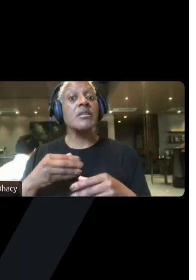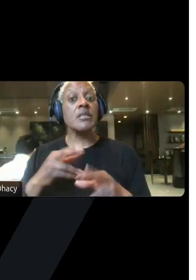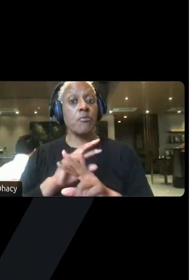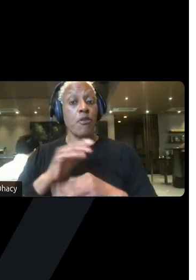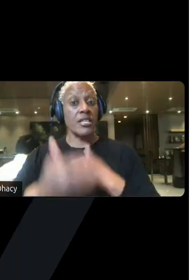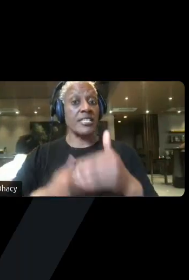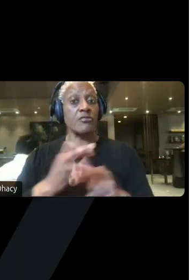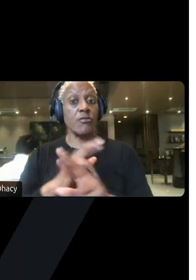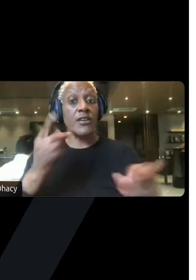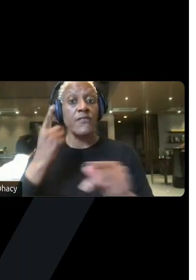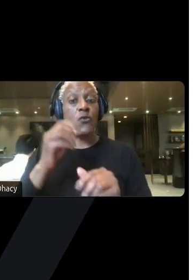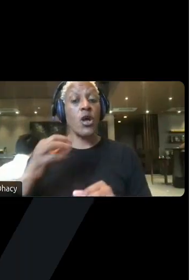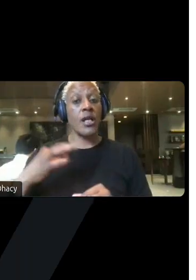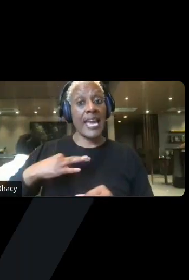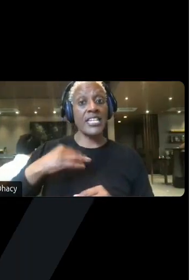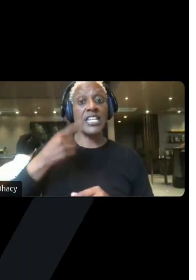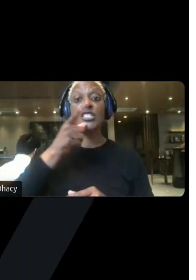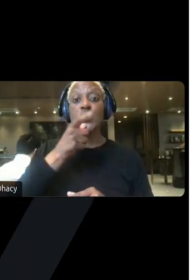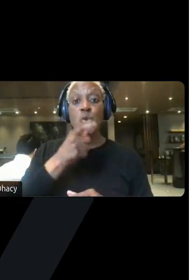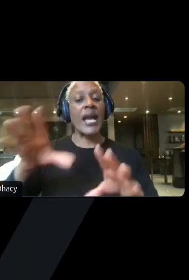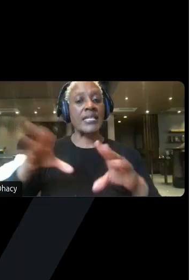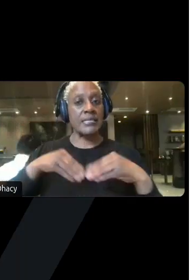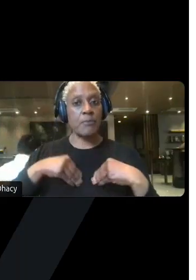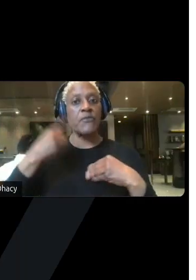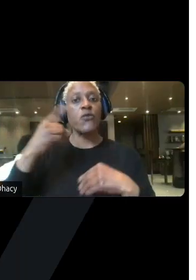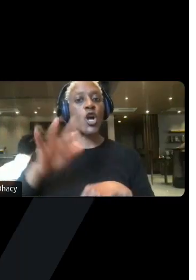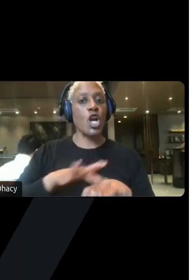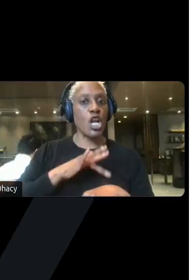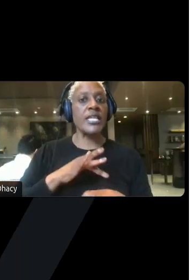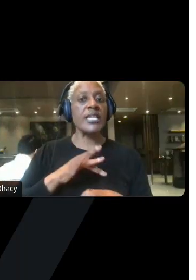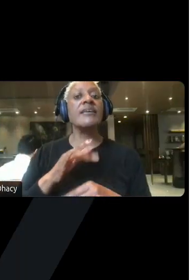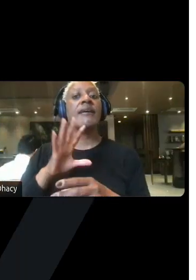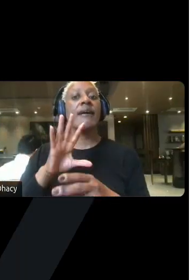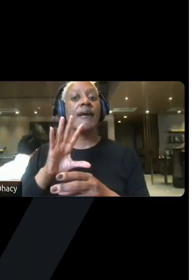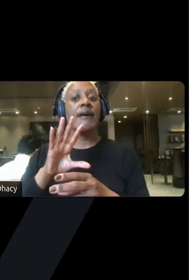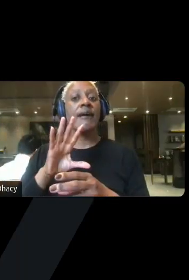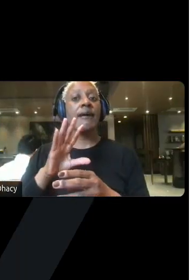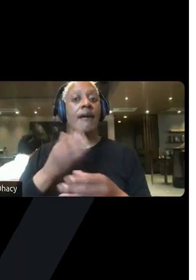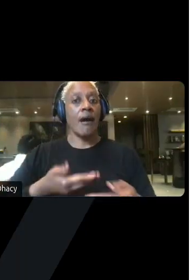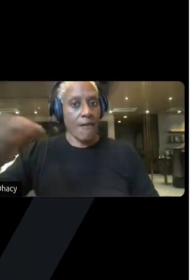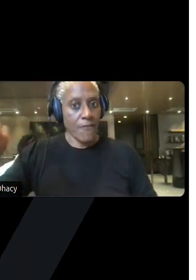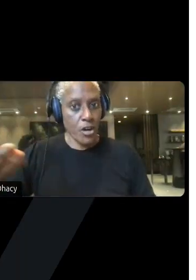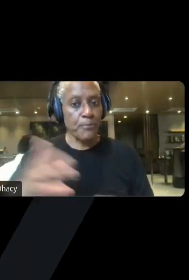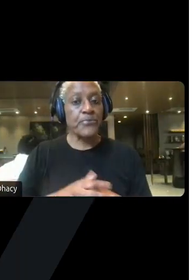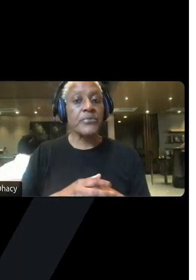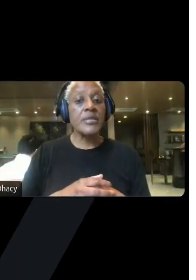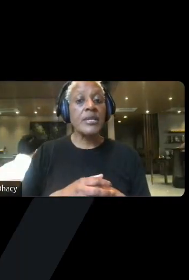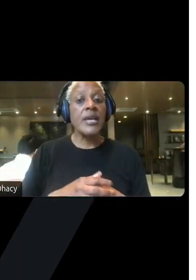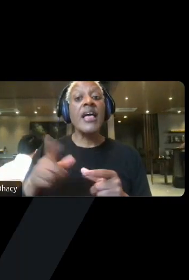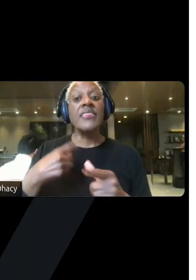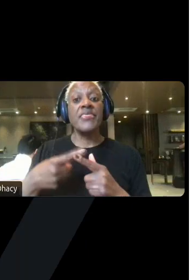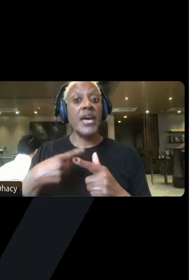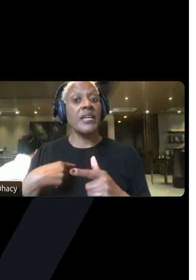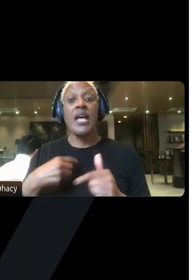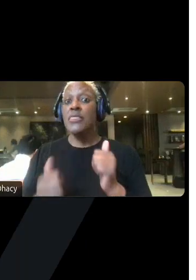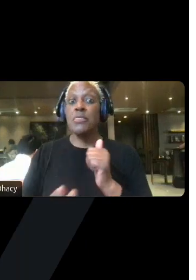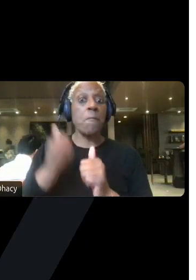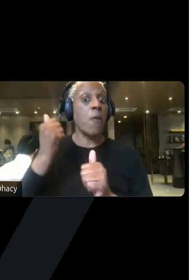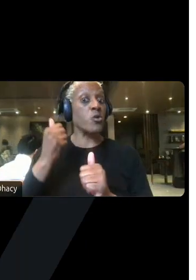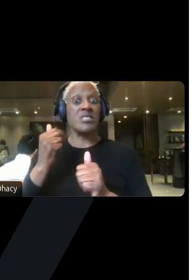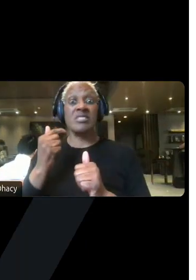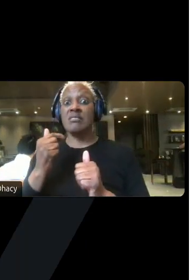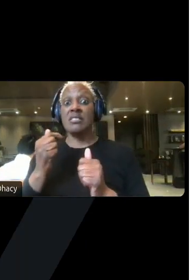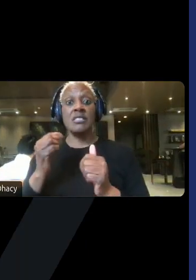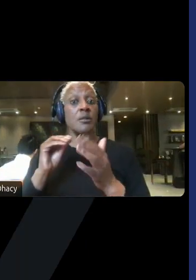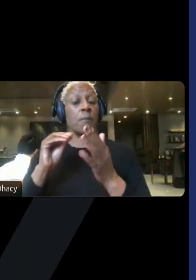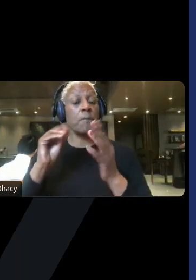16th. Then finally, peak hiring is June through August. And on the next